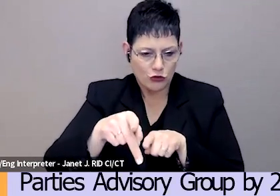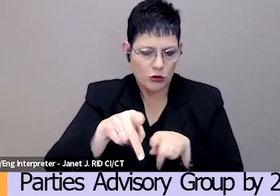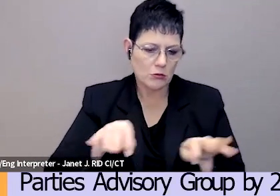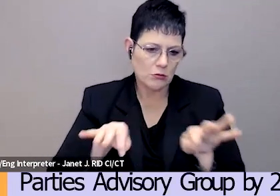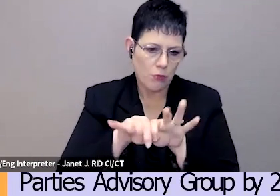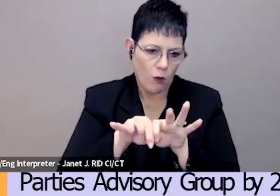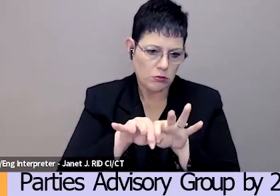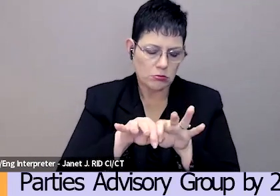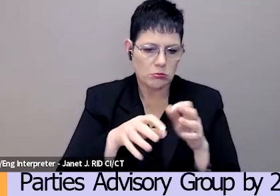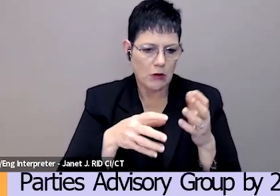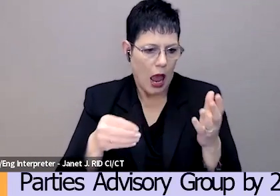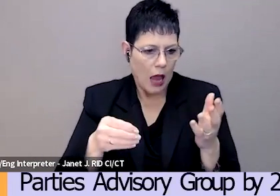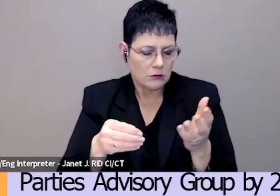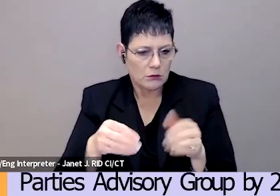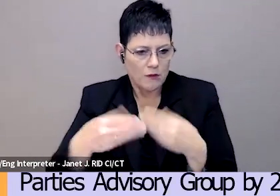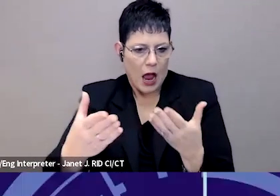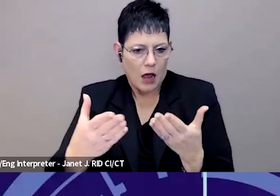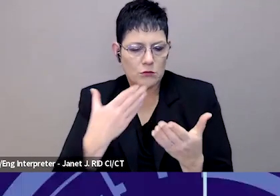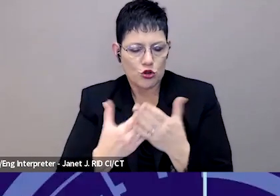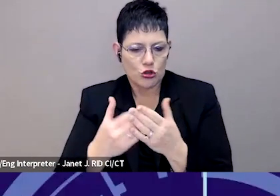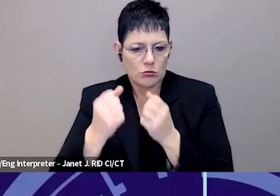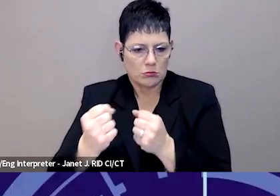service. Go to the next slide.